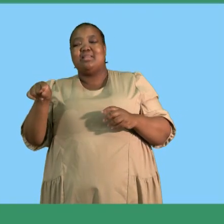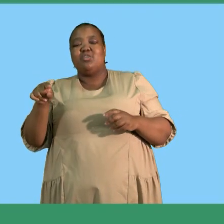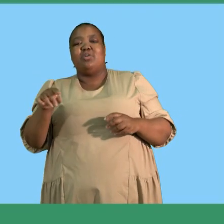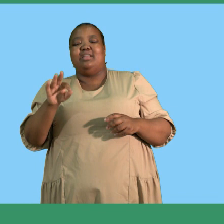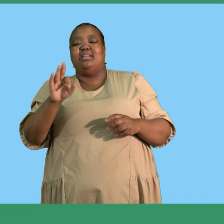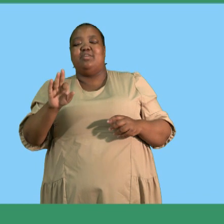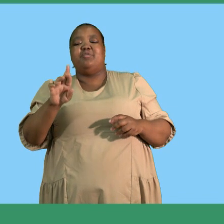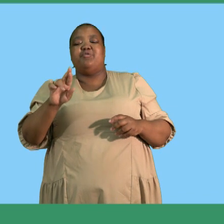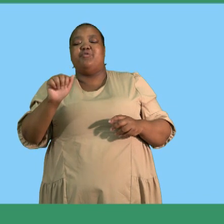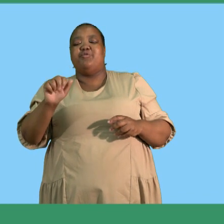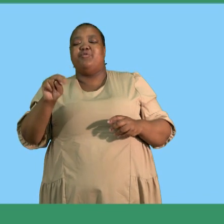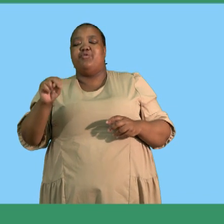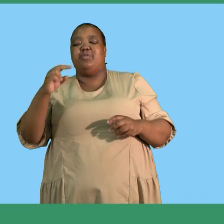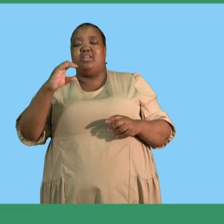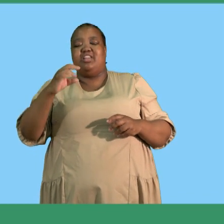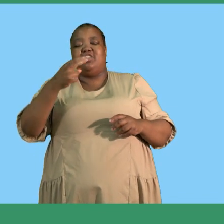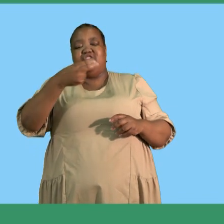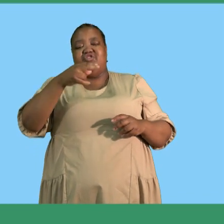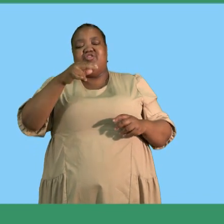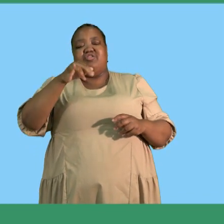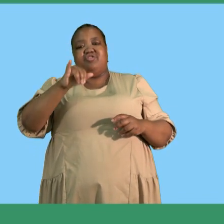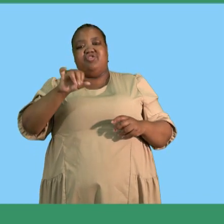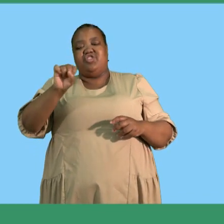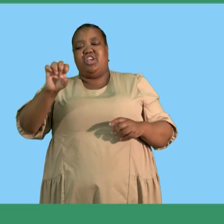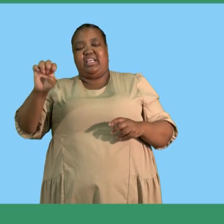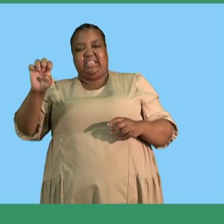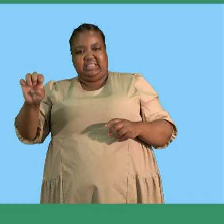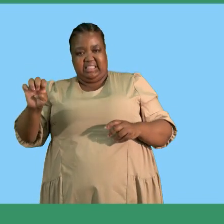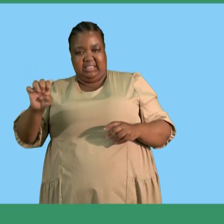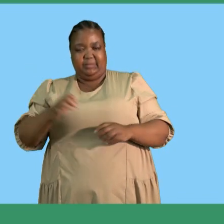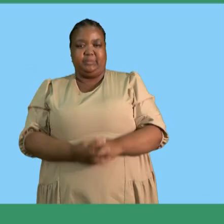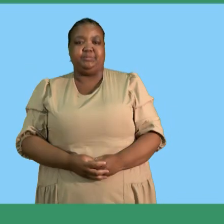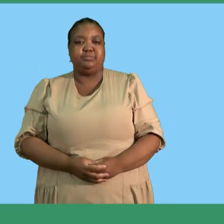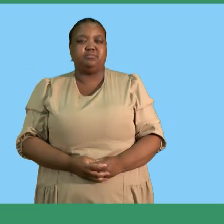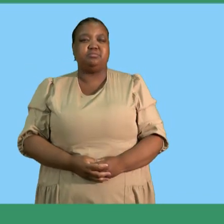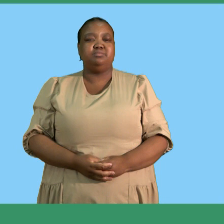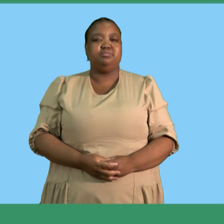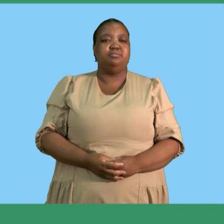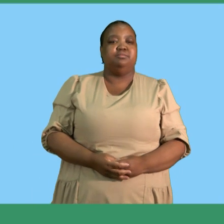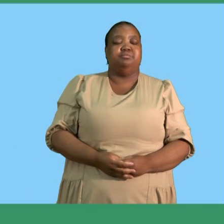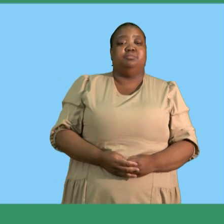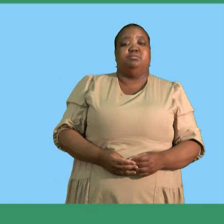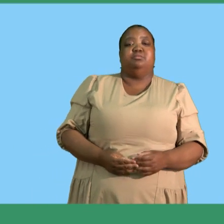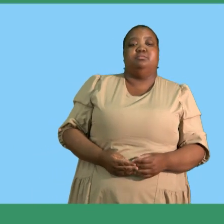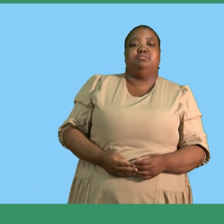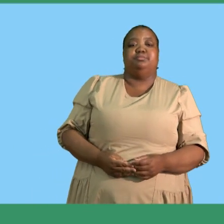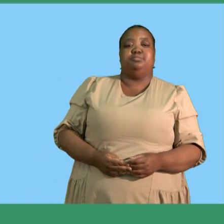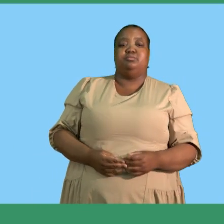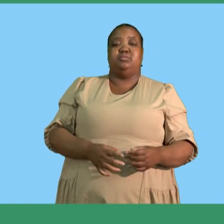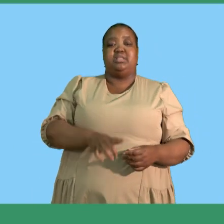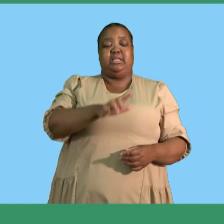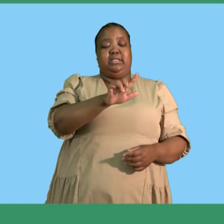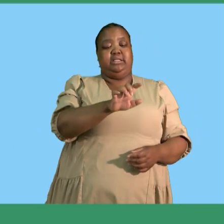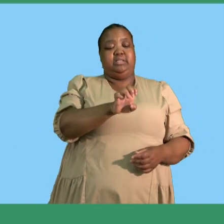franchisee. I hope that makes it a little bit easier. Then you can also confuse what